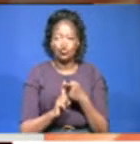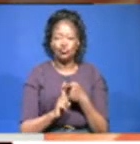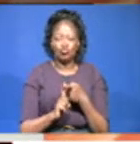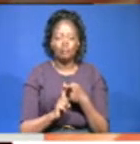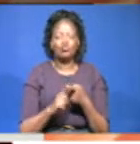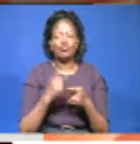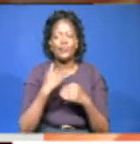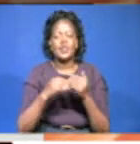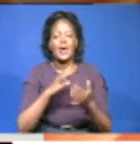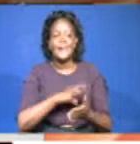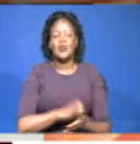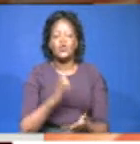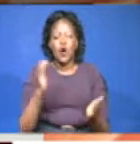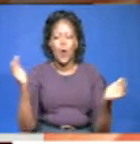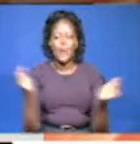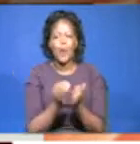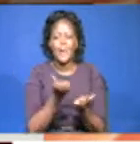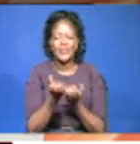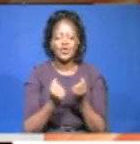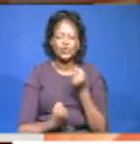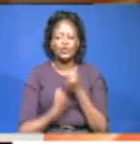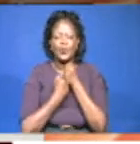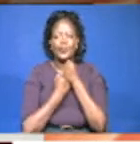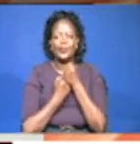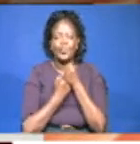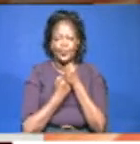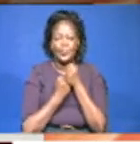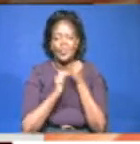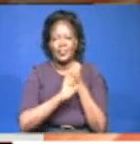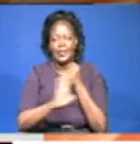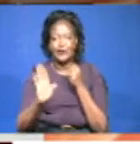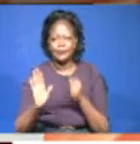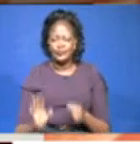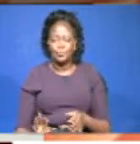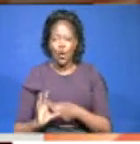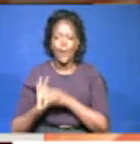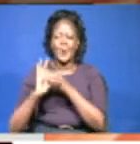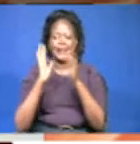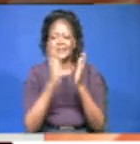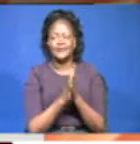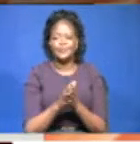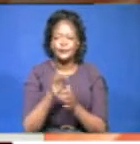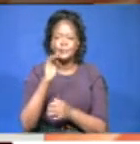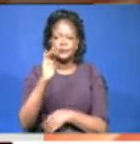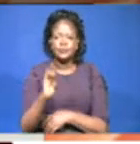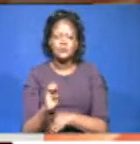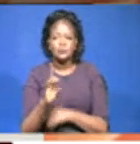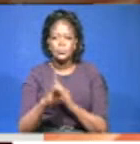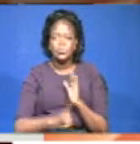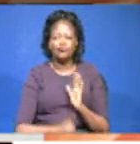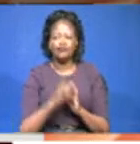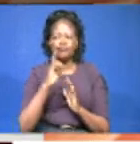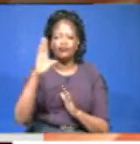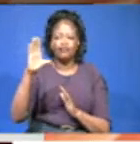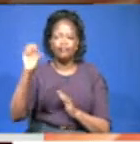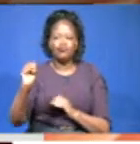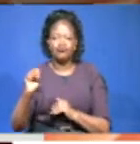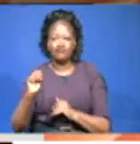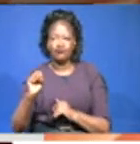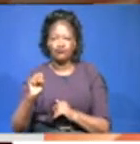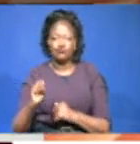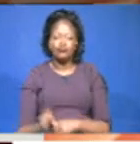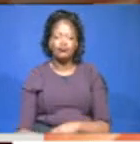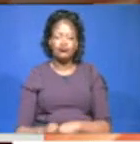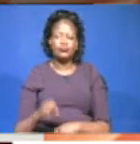of small businesses to support their growth. Cooperatives and MSMEs Development Cabinet Secretary Simon